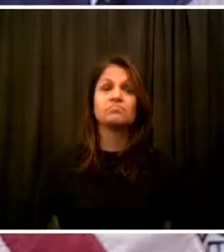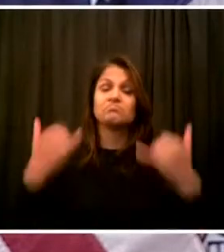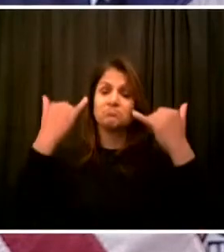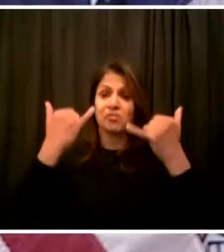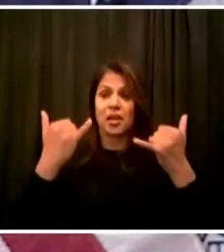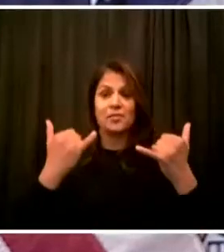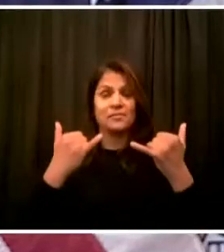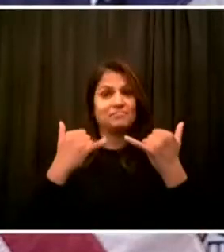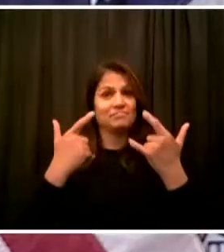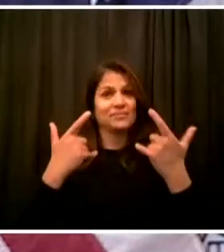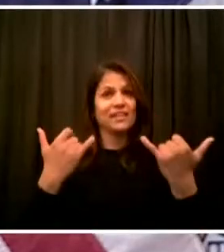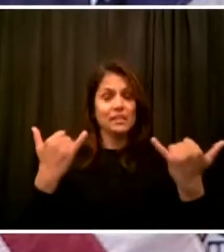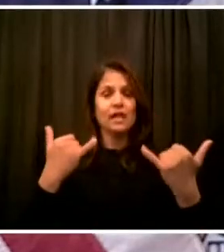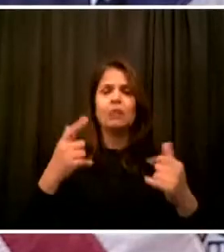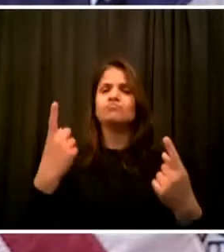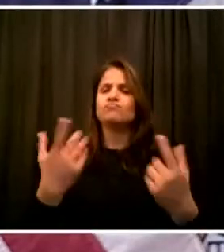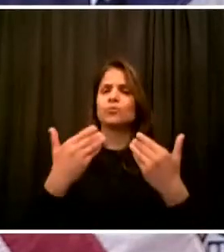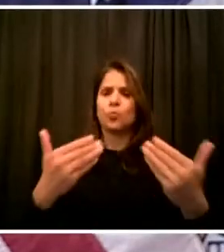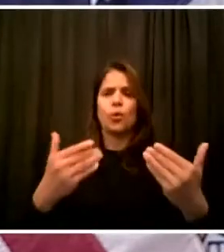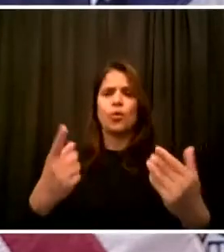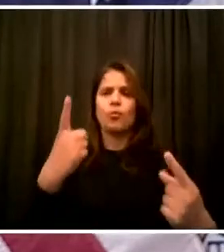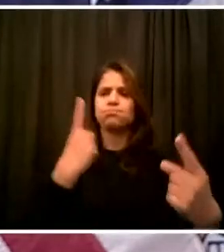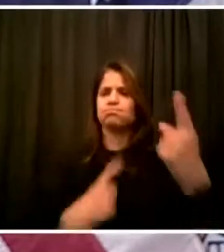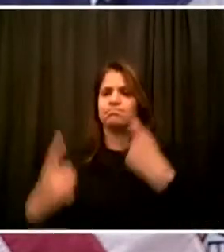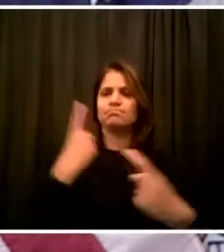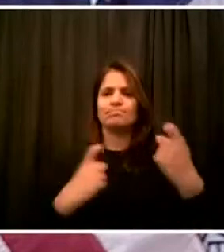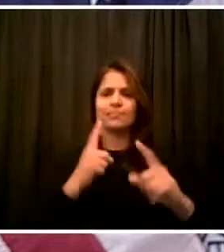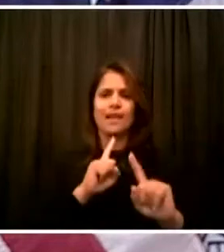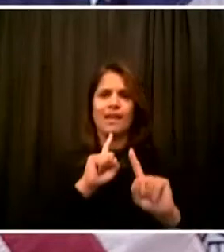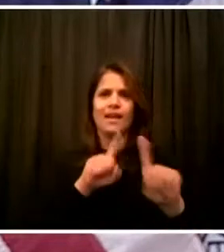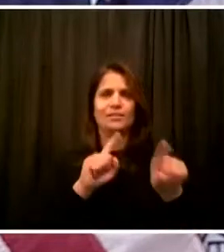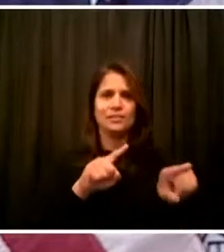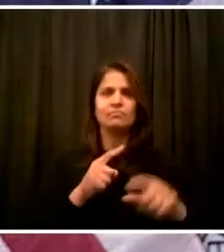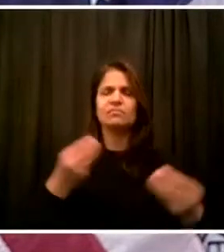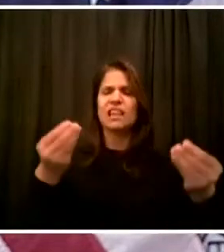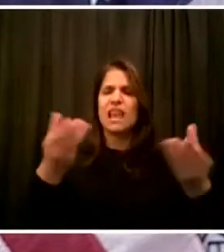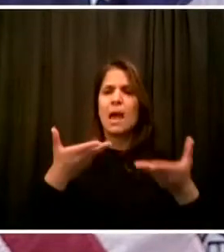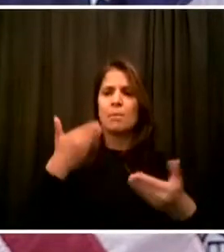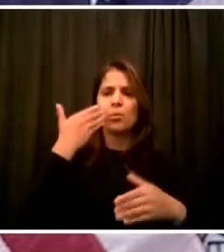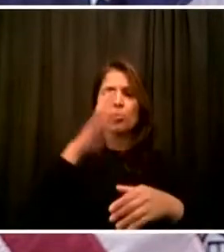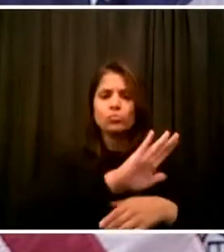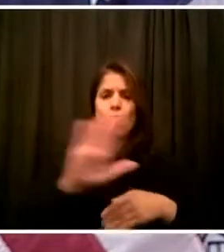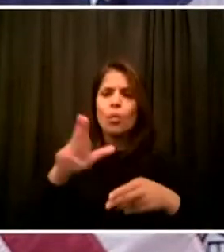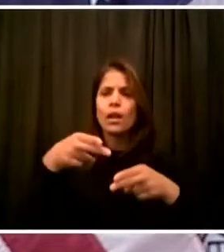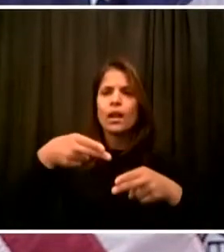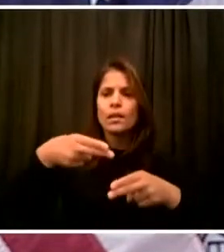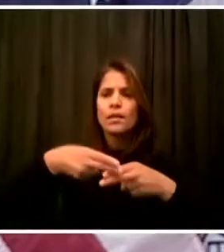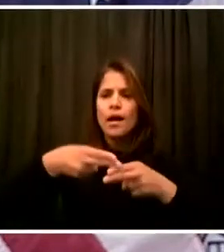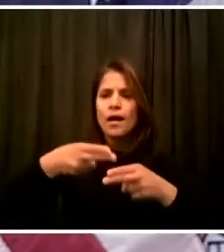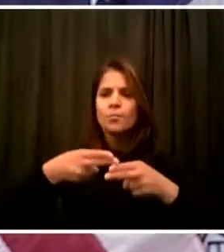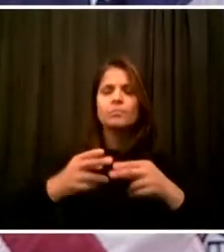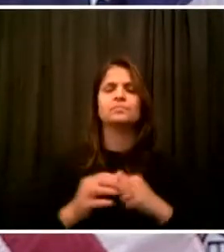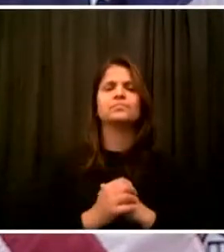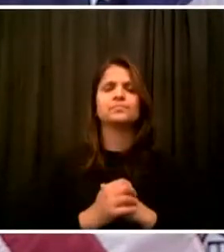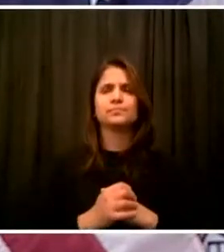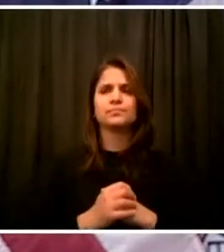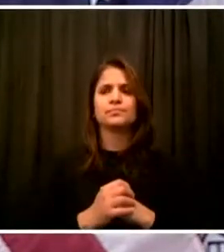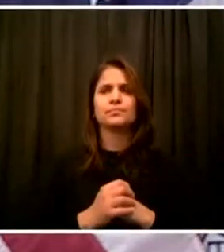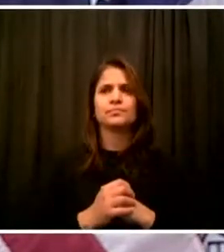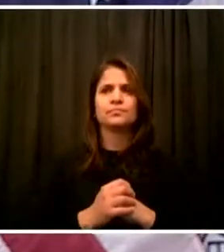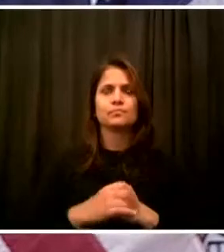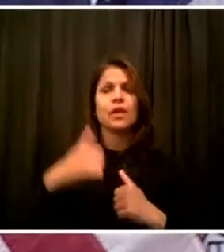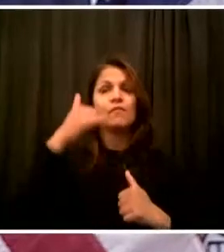and please let me know the name and outlet of each journalist. Just a quick reminder that we have Dr. Varma, Dr. Katz, and